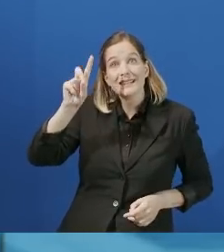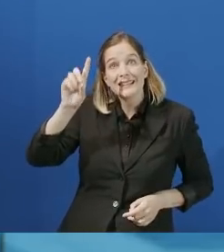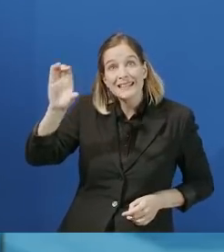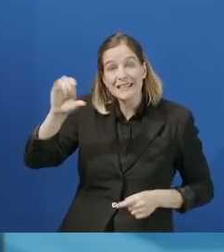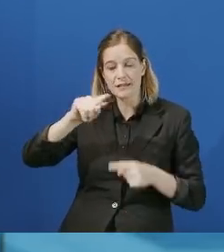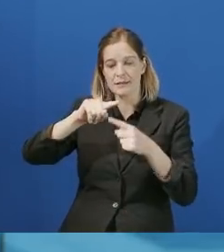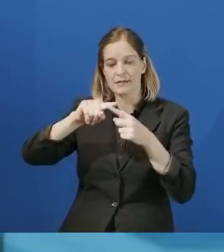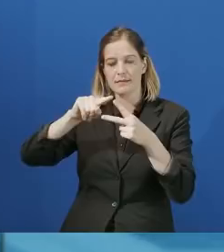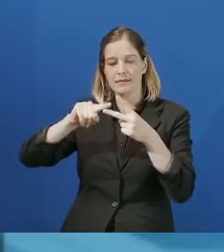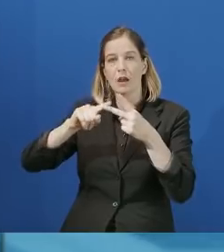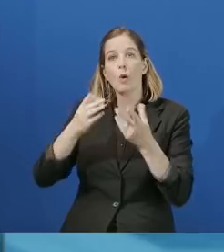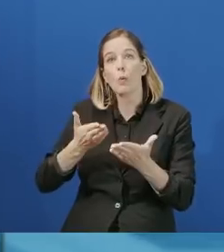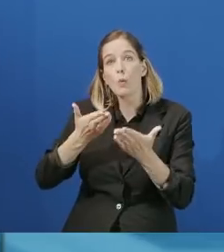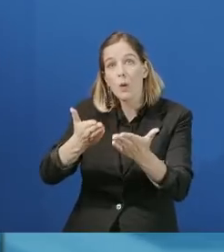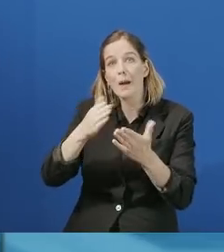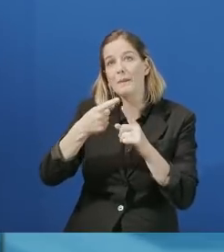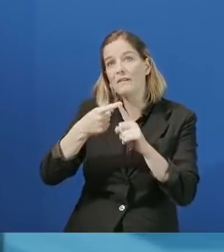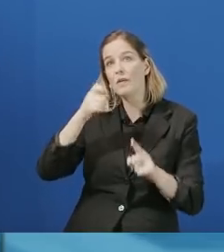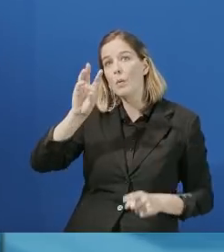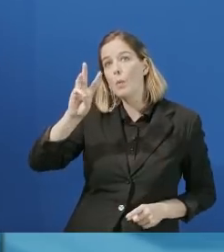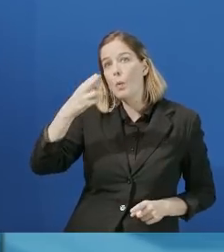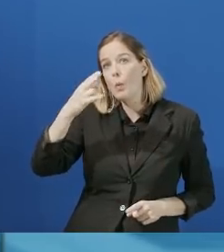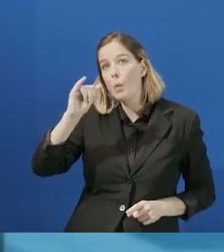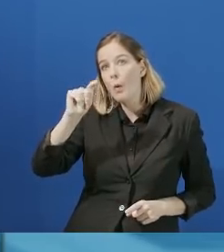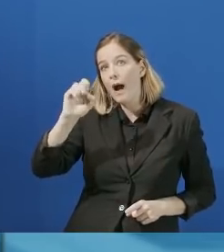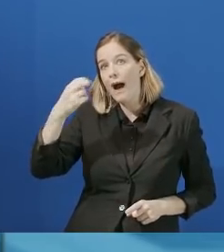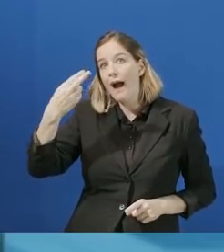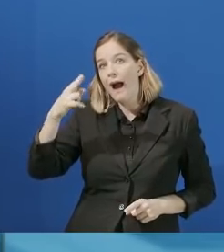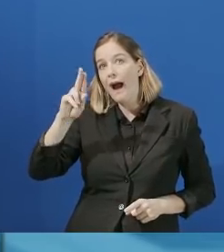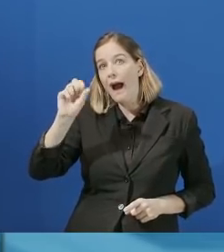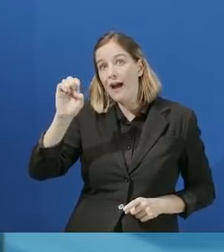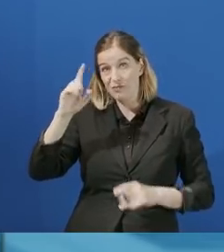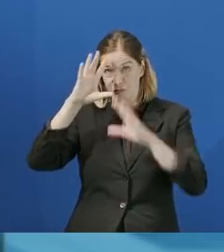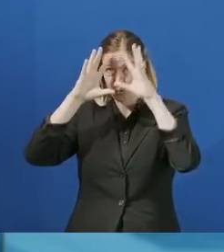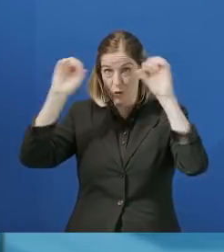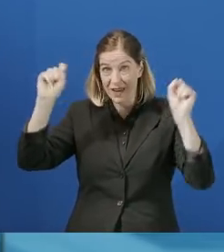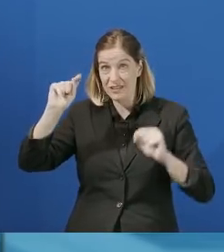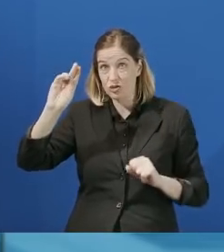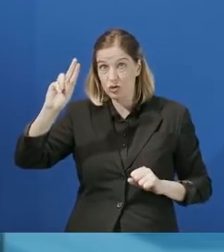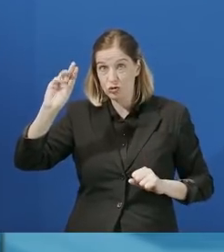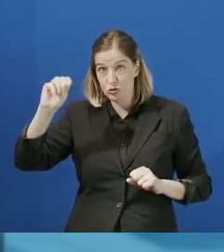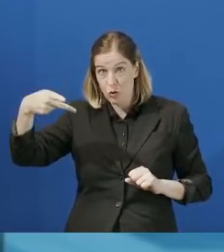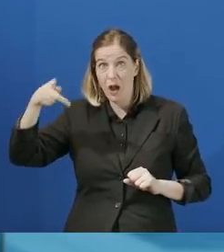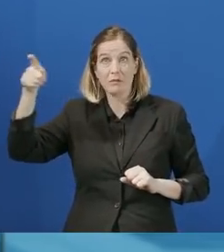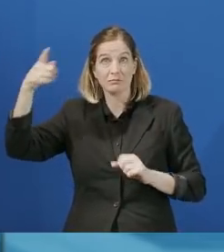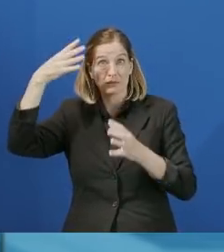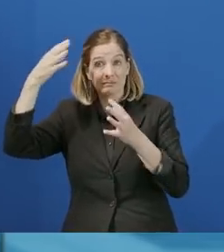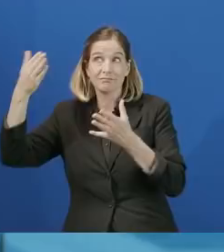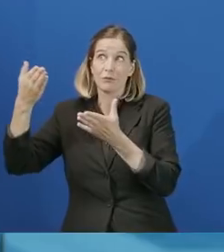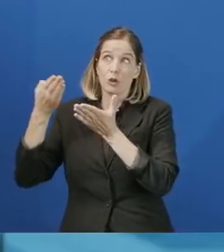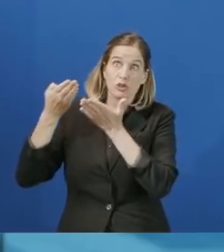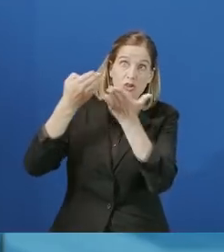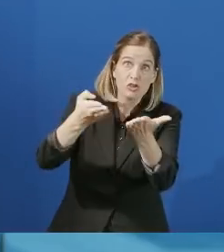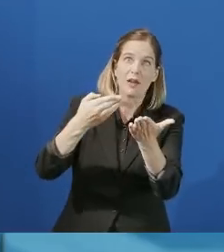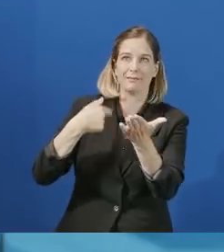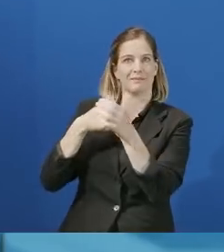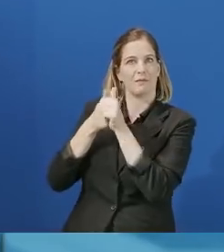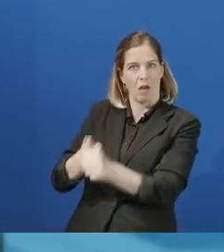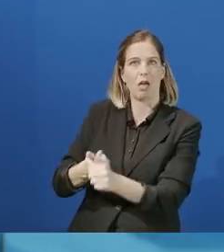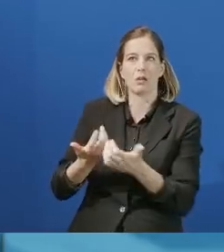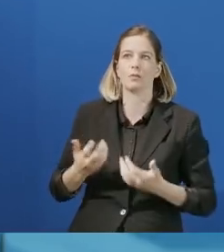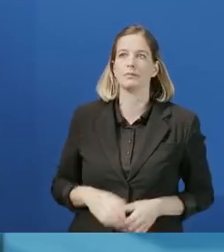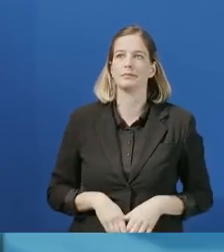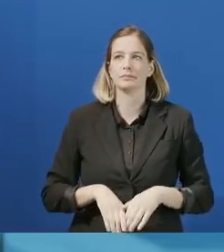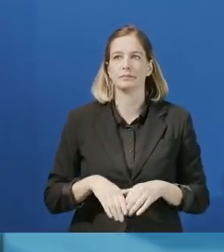House. Governor, thanks for taking a question. You said more's to come kind of on your roadmap